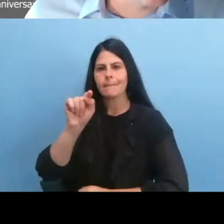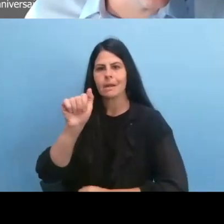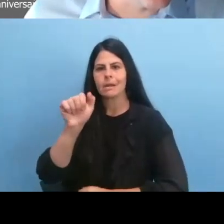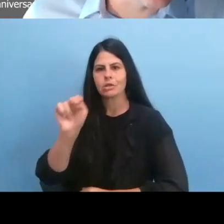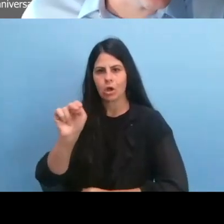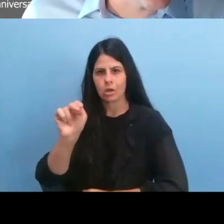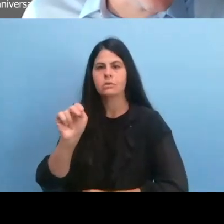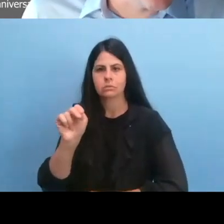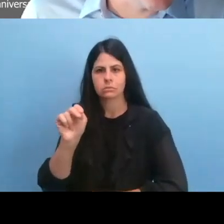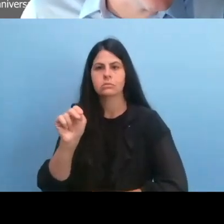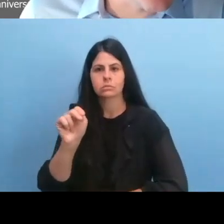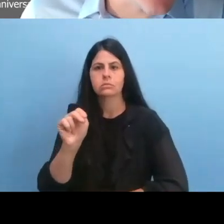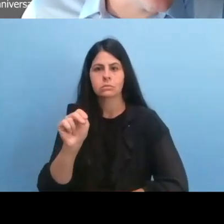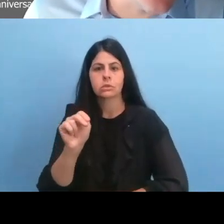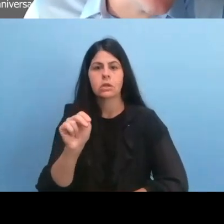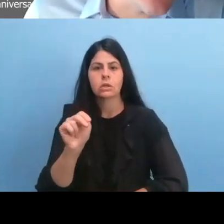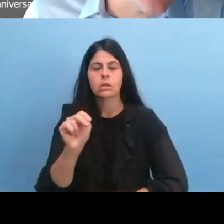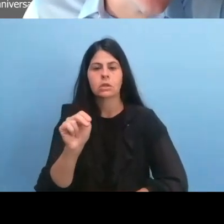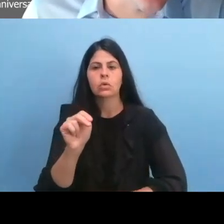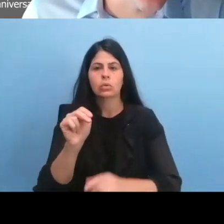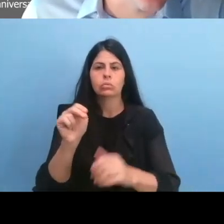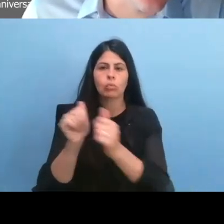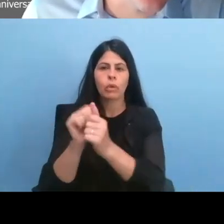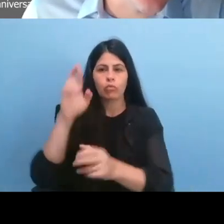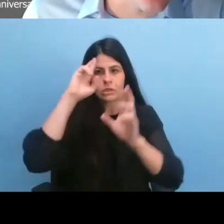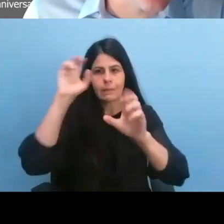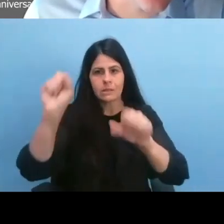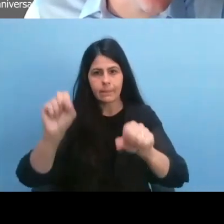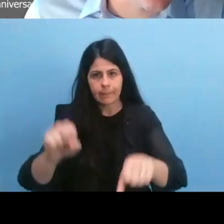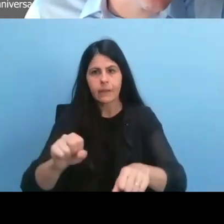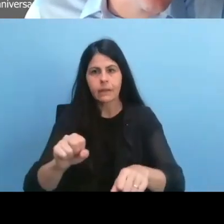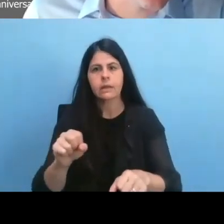Koch, who is with the RespectAbility staff. His email is there on the screen,